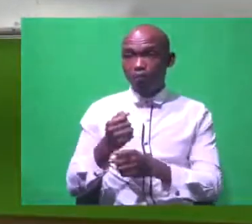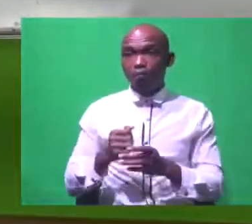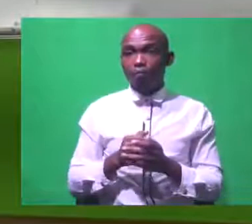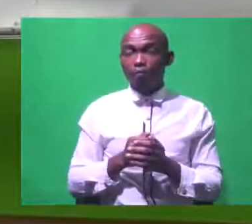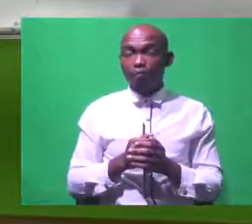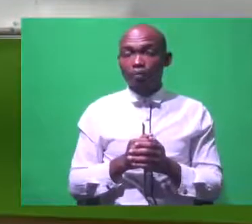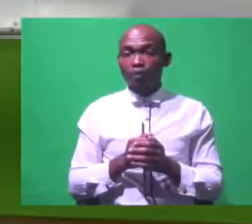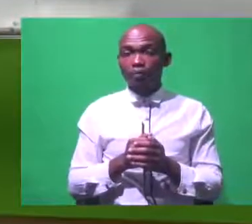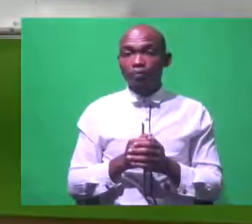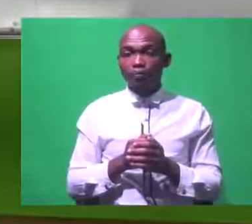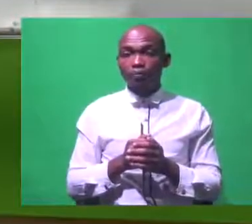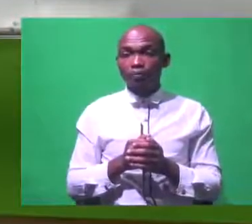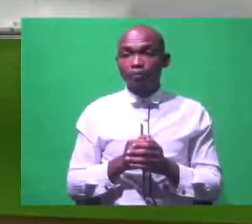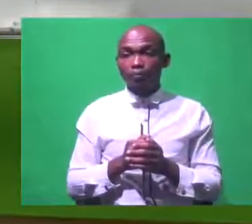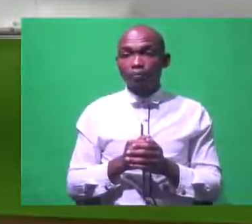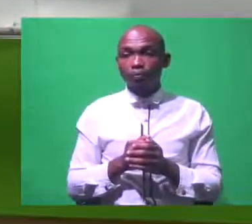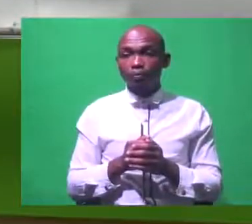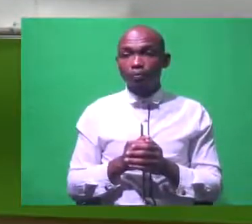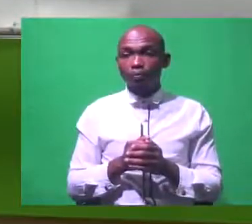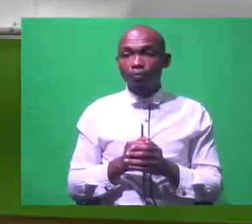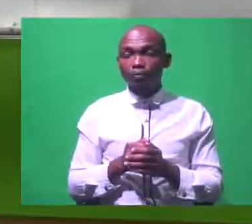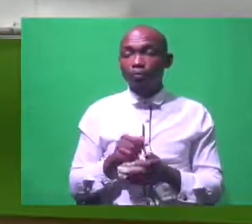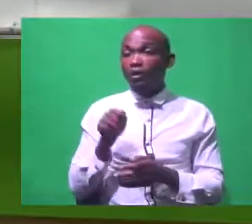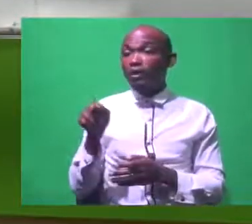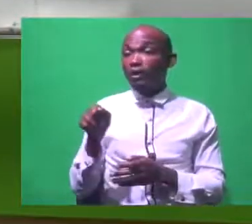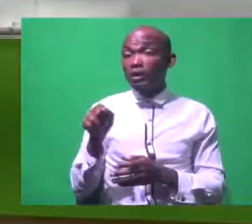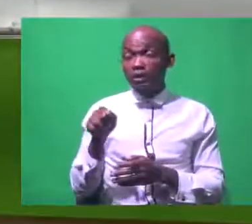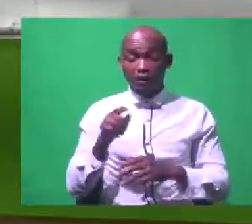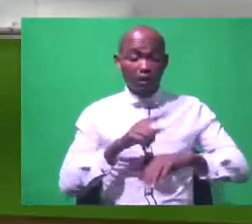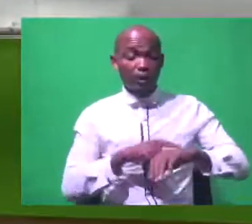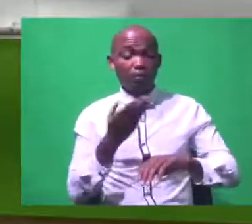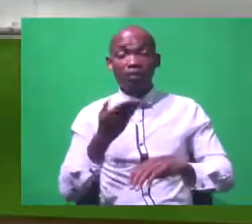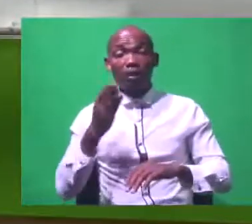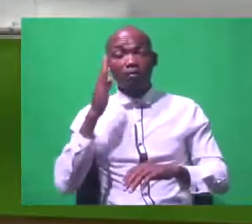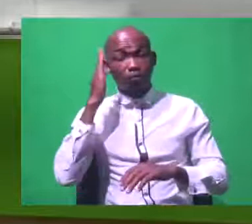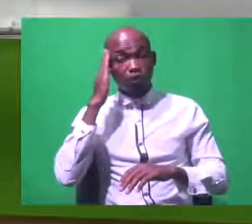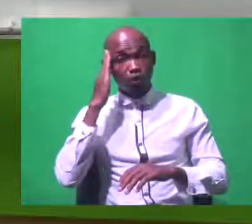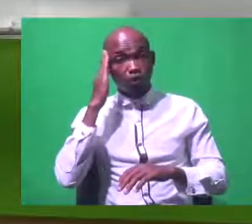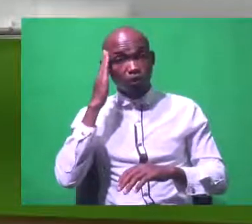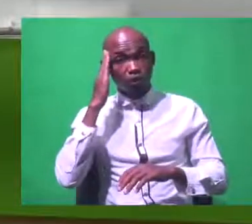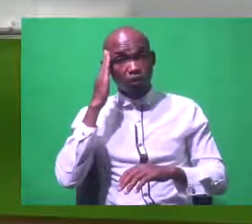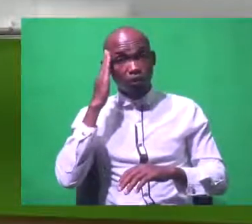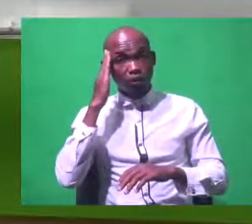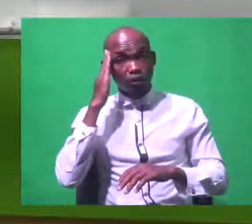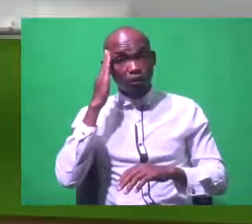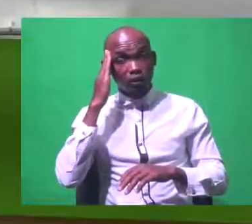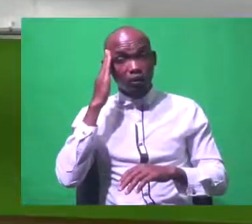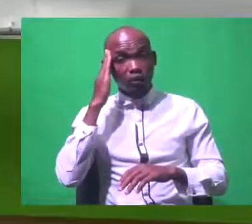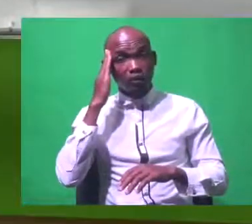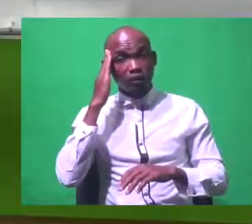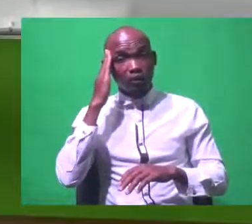of labor. This is sometimes known as the